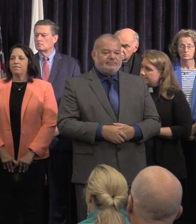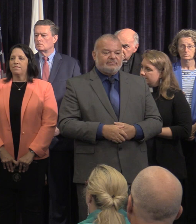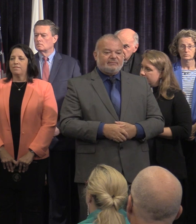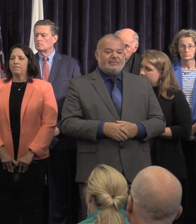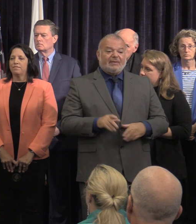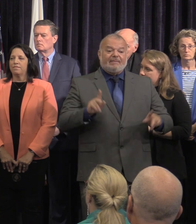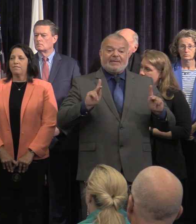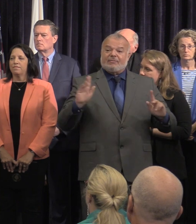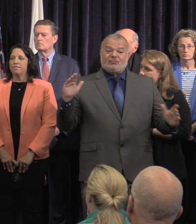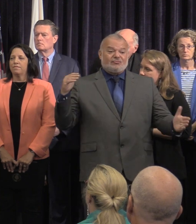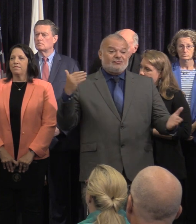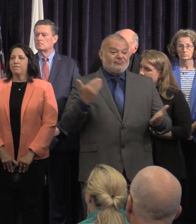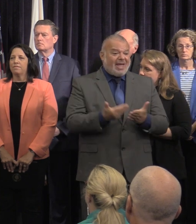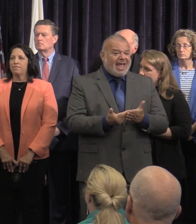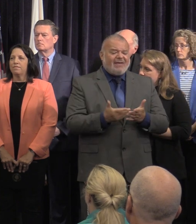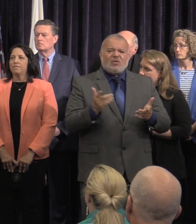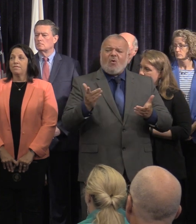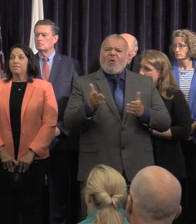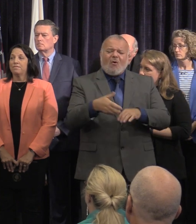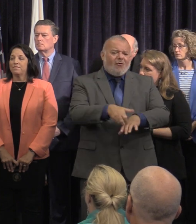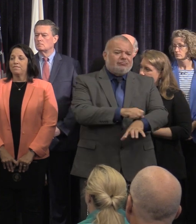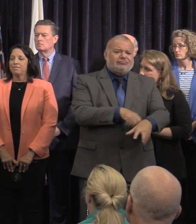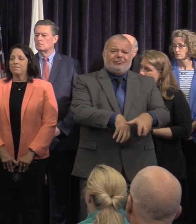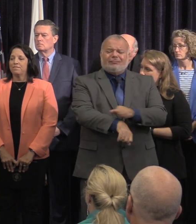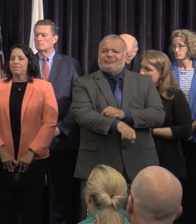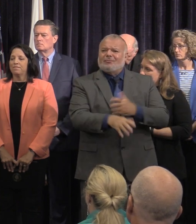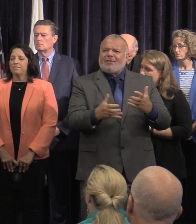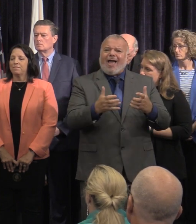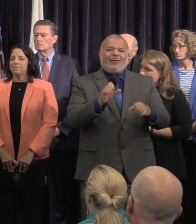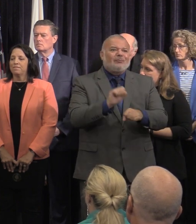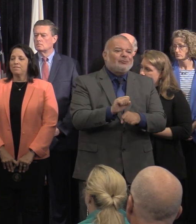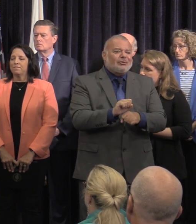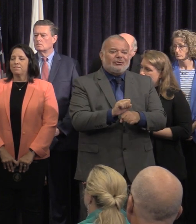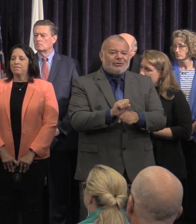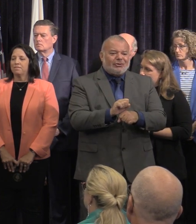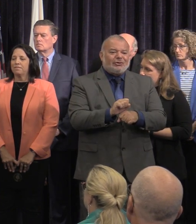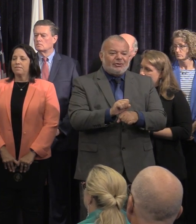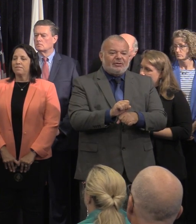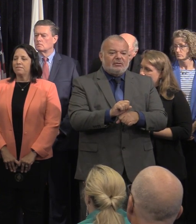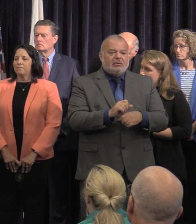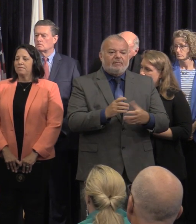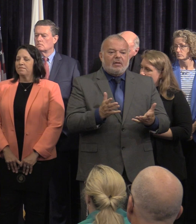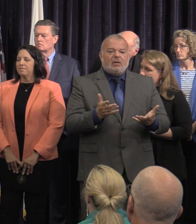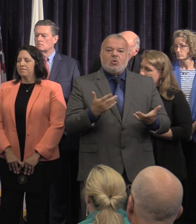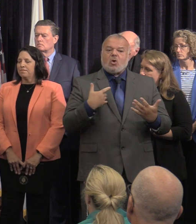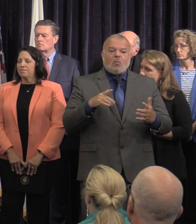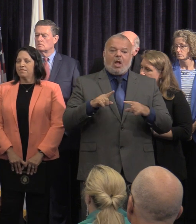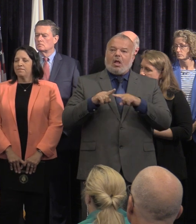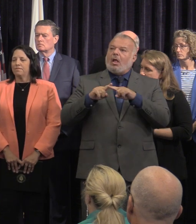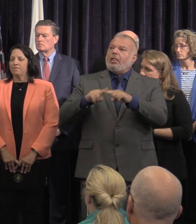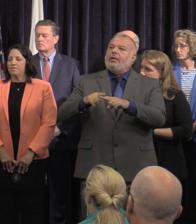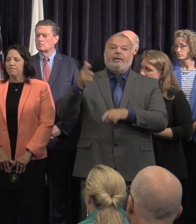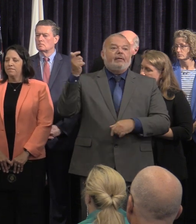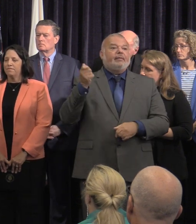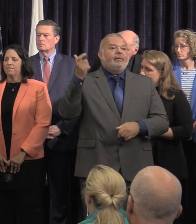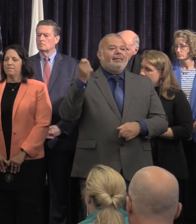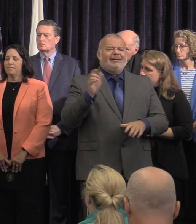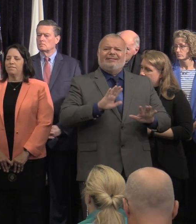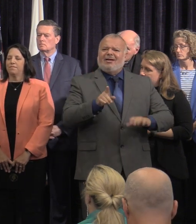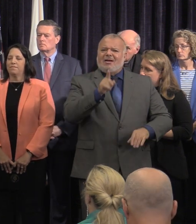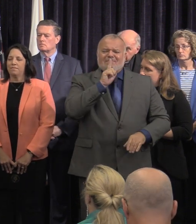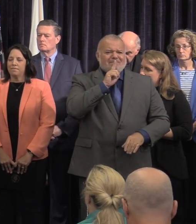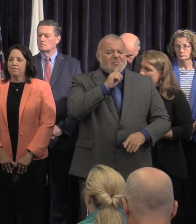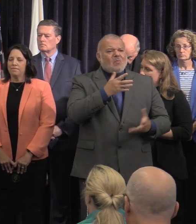arrivals are most eager to work. The last thing they want to do is be dependent. And